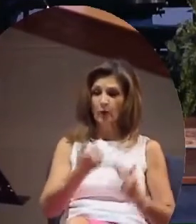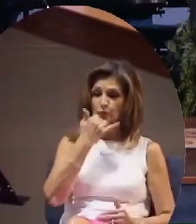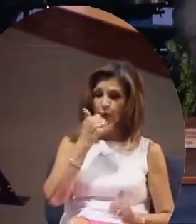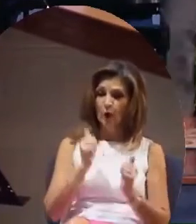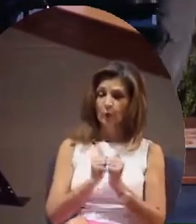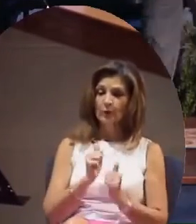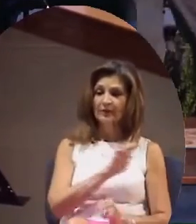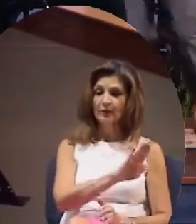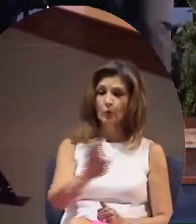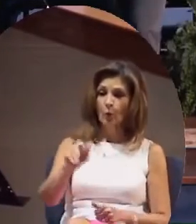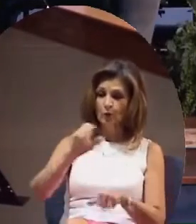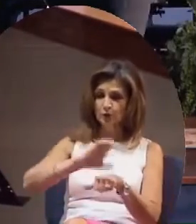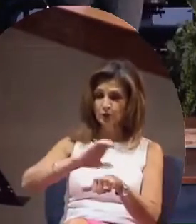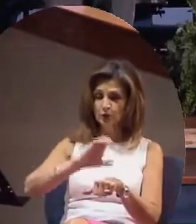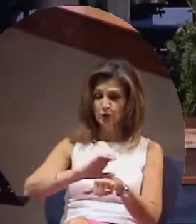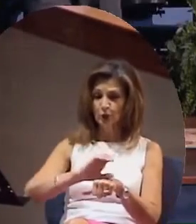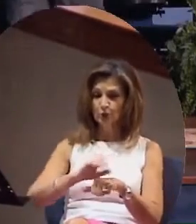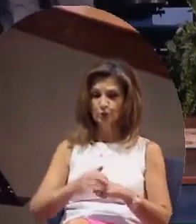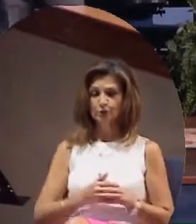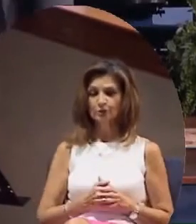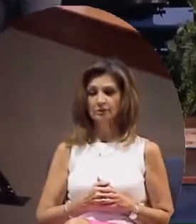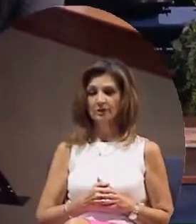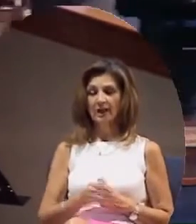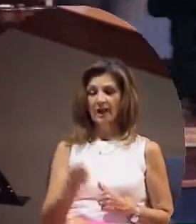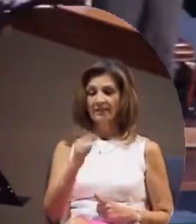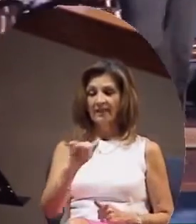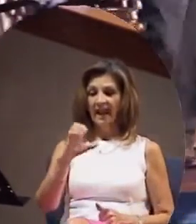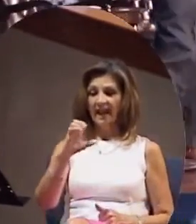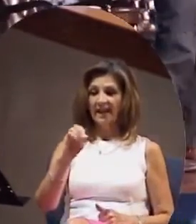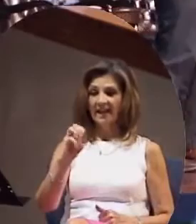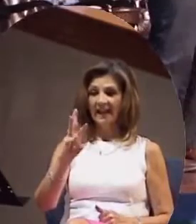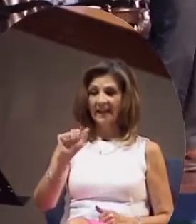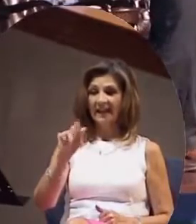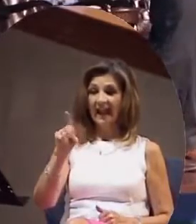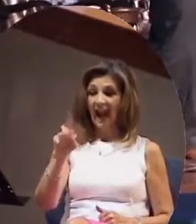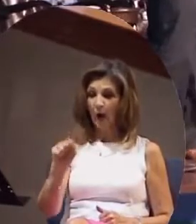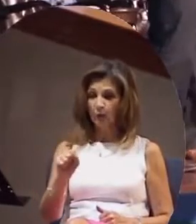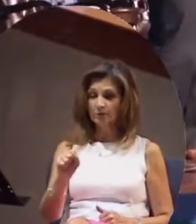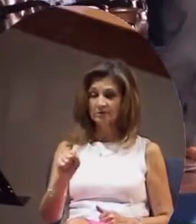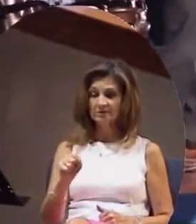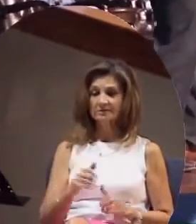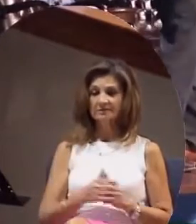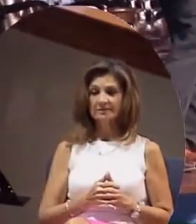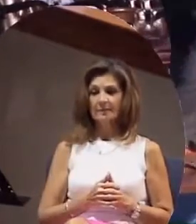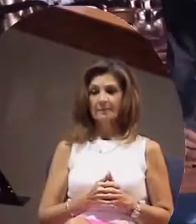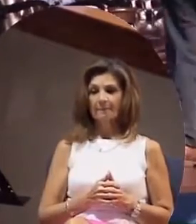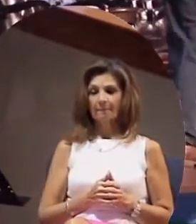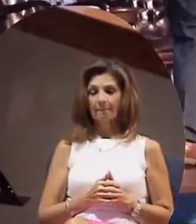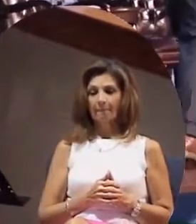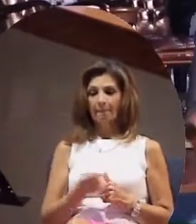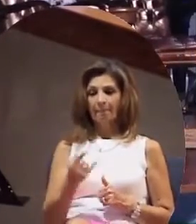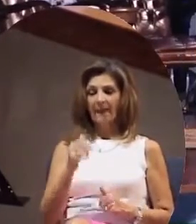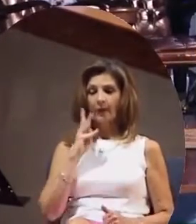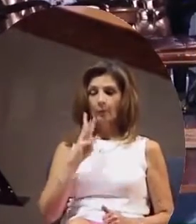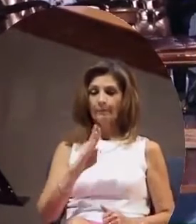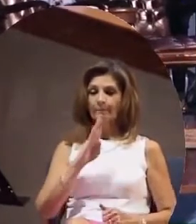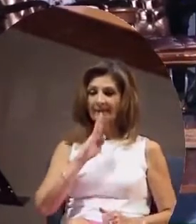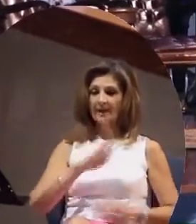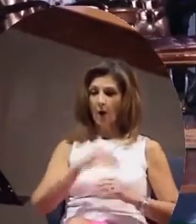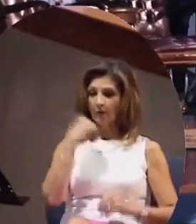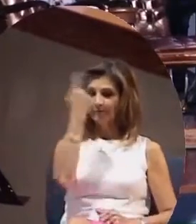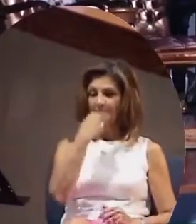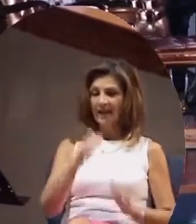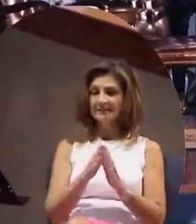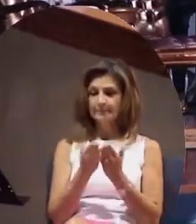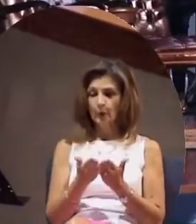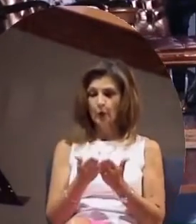church. And you know, they're cowards now. They're cowards, are they, to talk to the preacher before they left. They'll get on